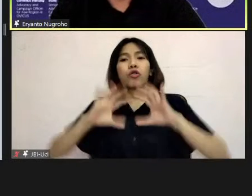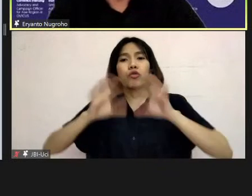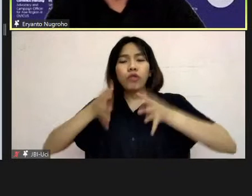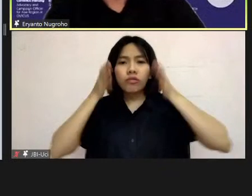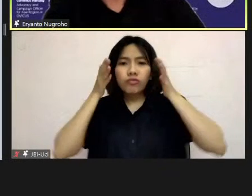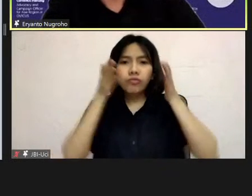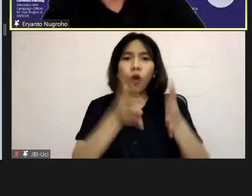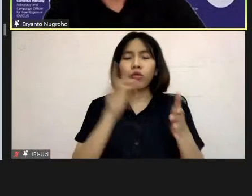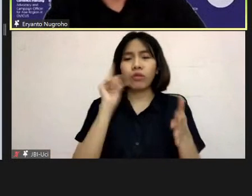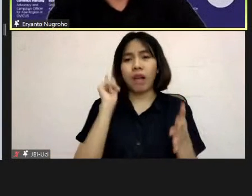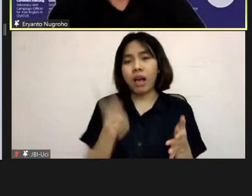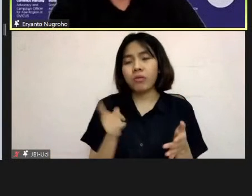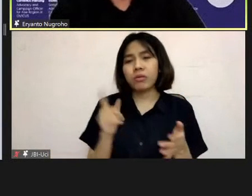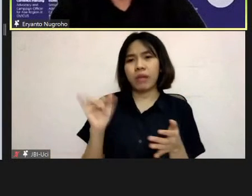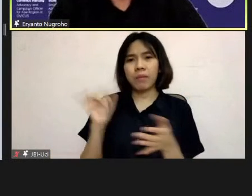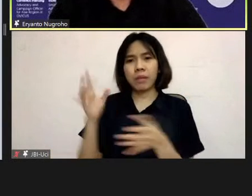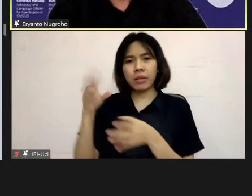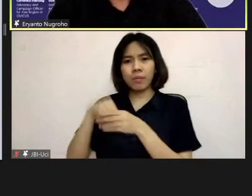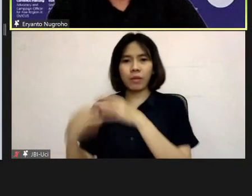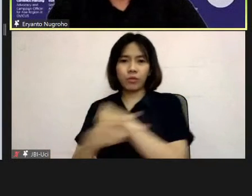2022,